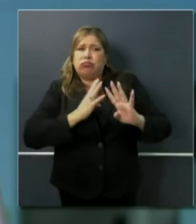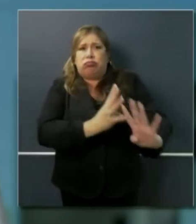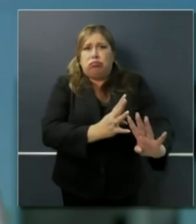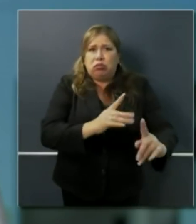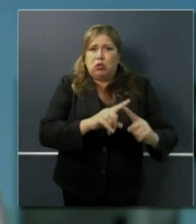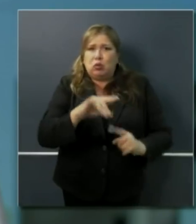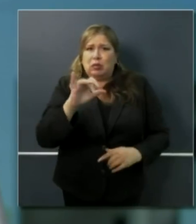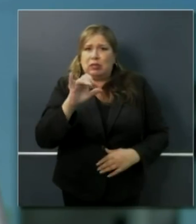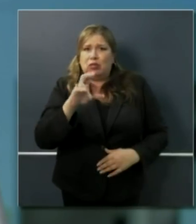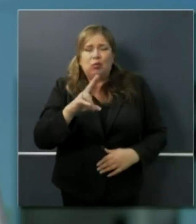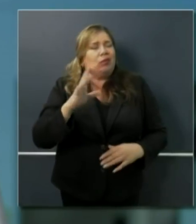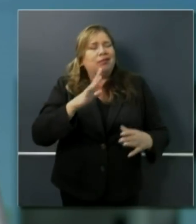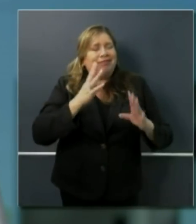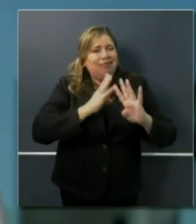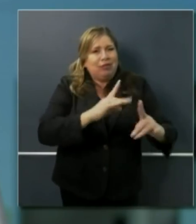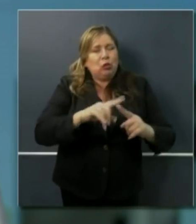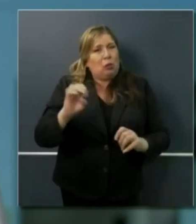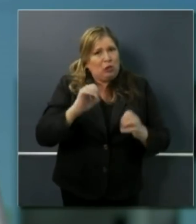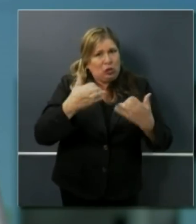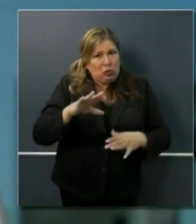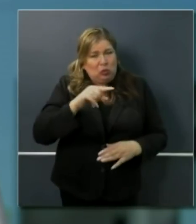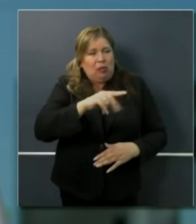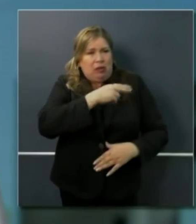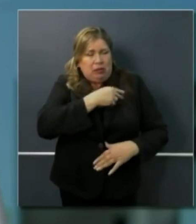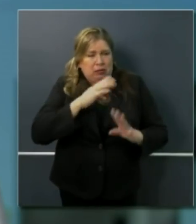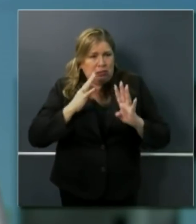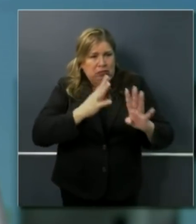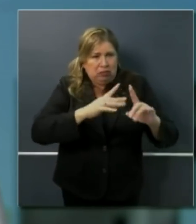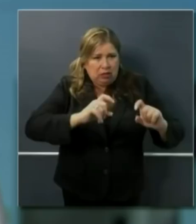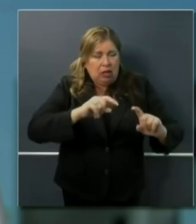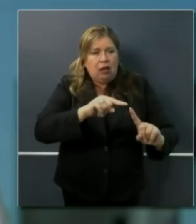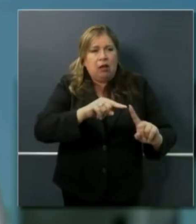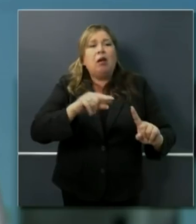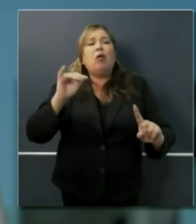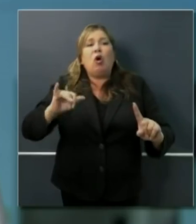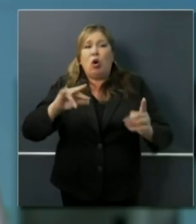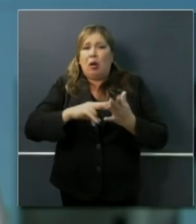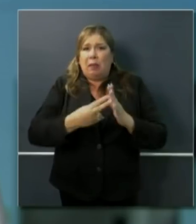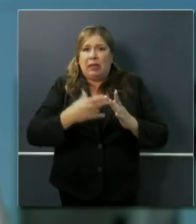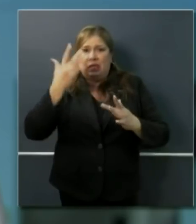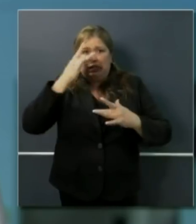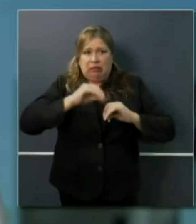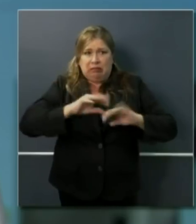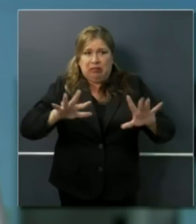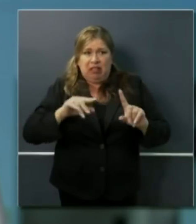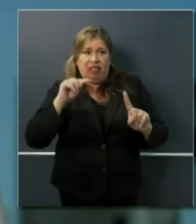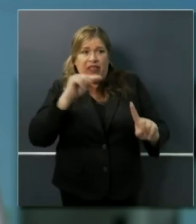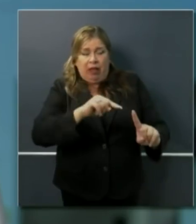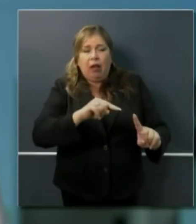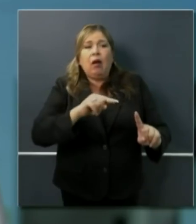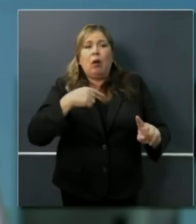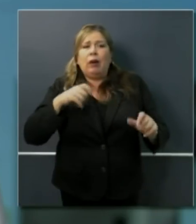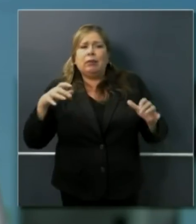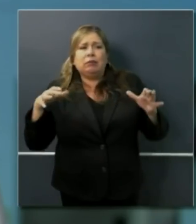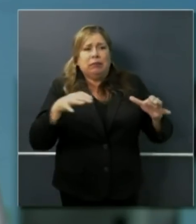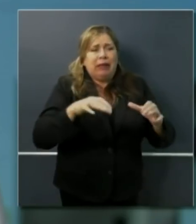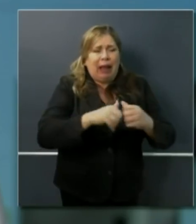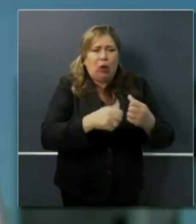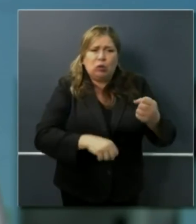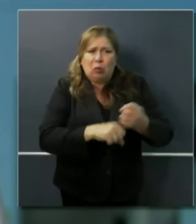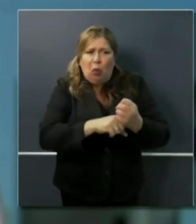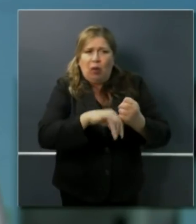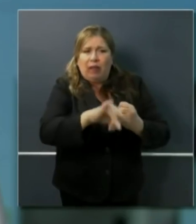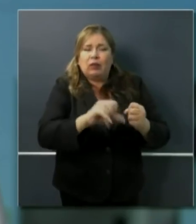have to look at very closely and determine how we support those communities so we don't have rapid spread. So this concept